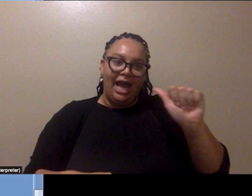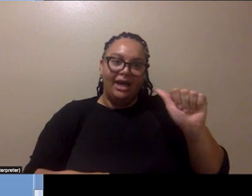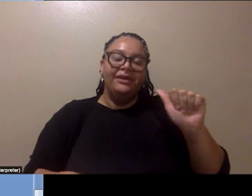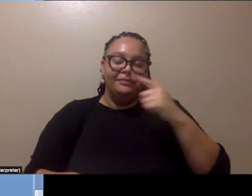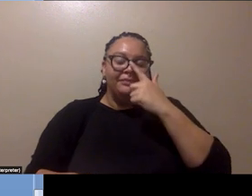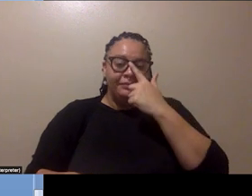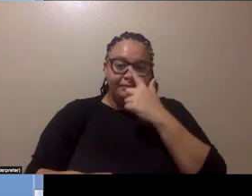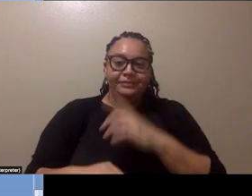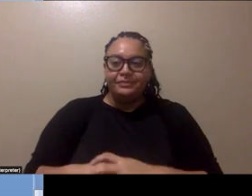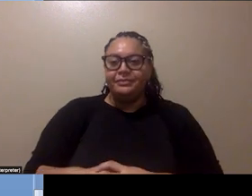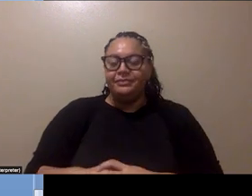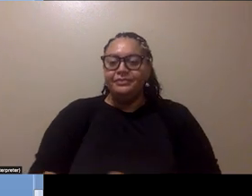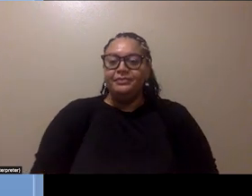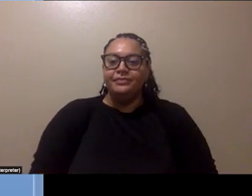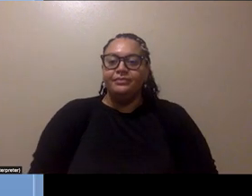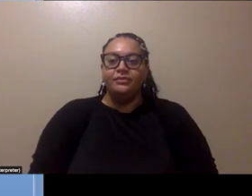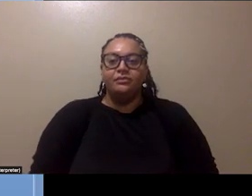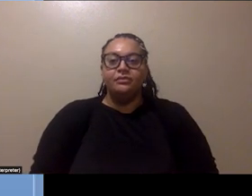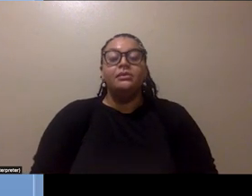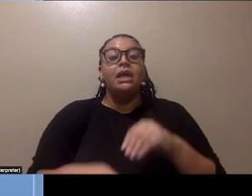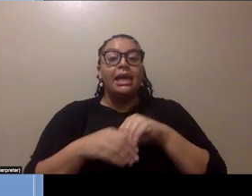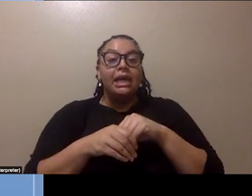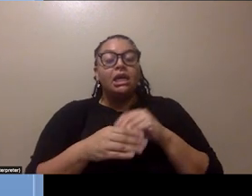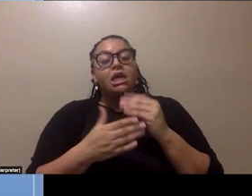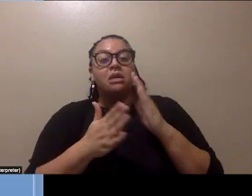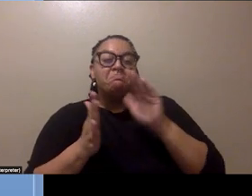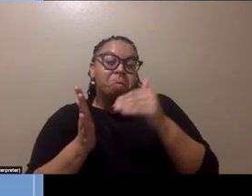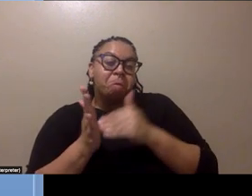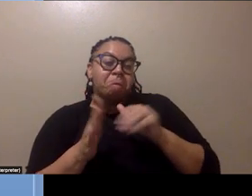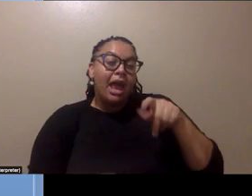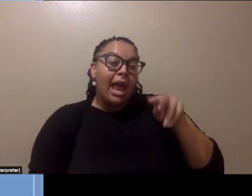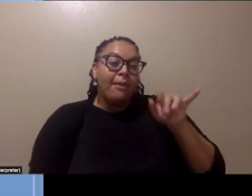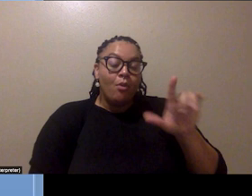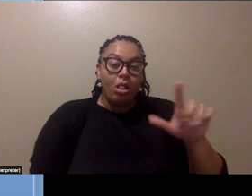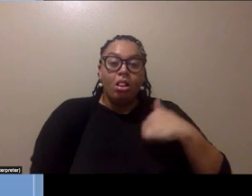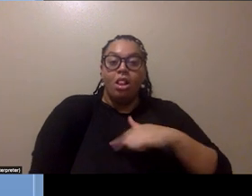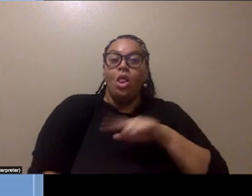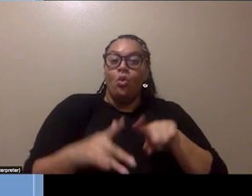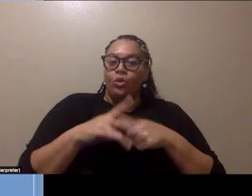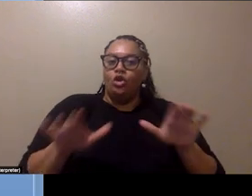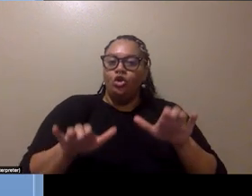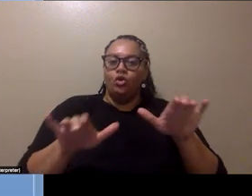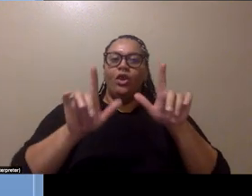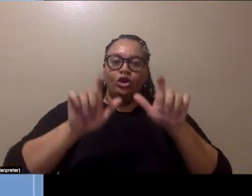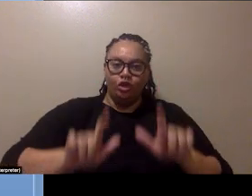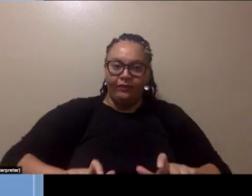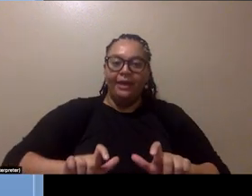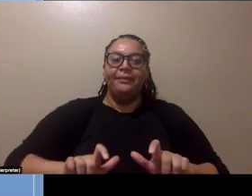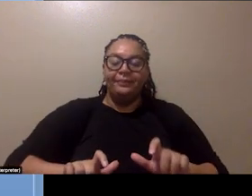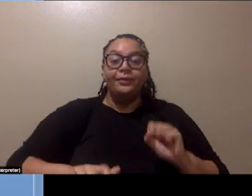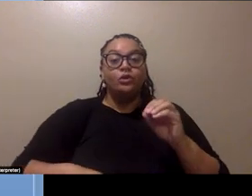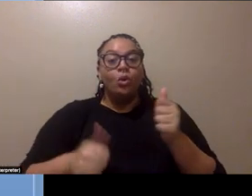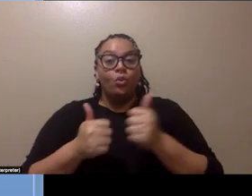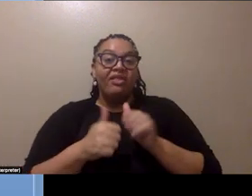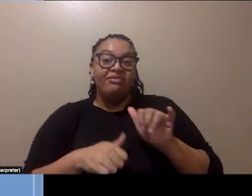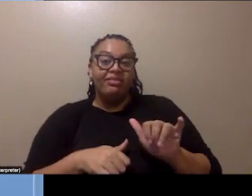lot of analyses with. So in mid-April is when we started doing our surveys.